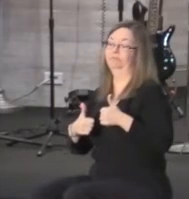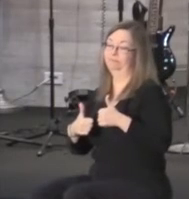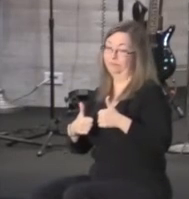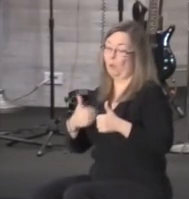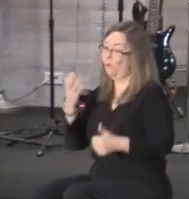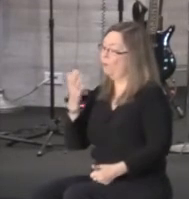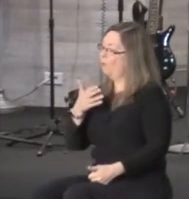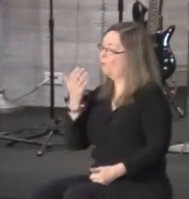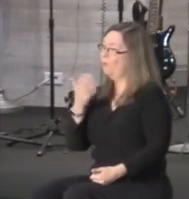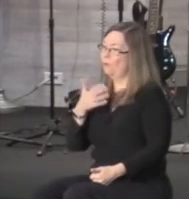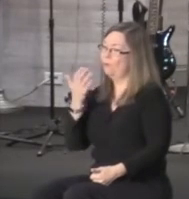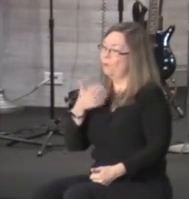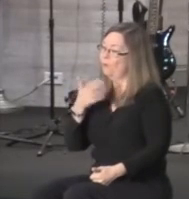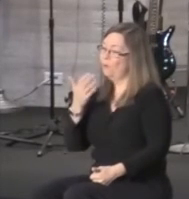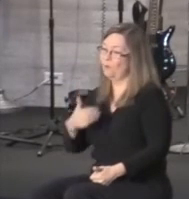Wow.